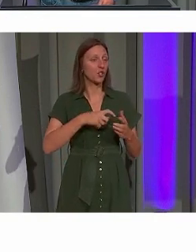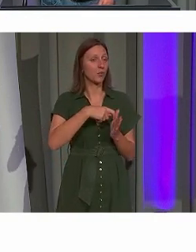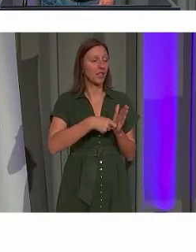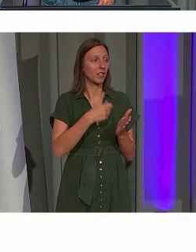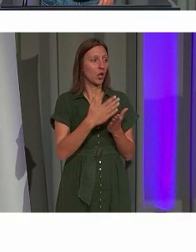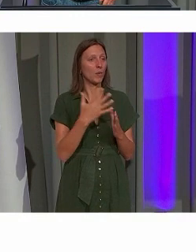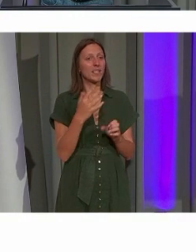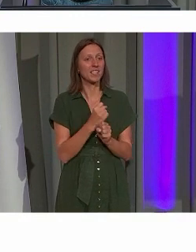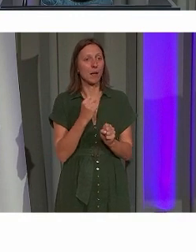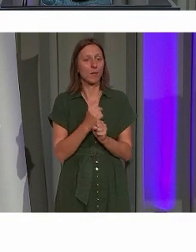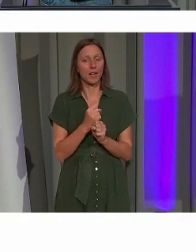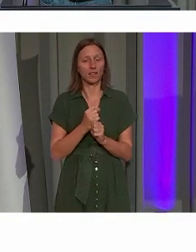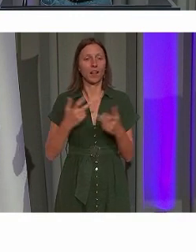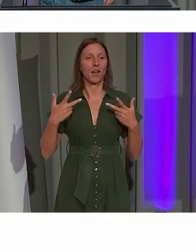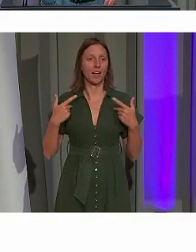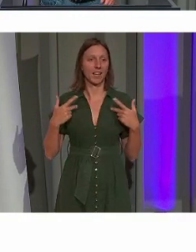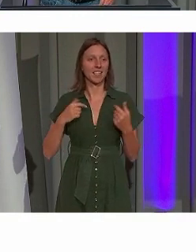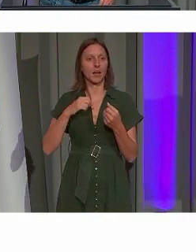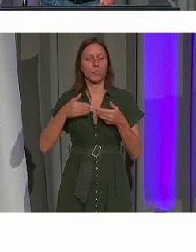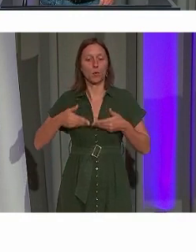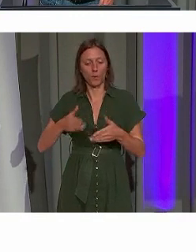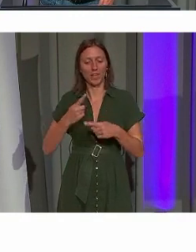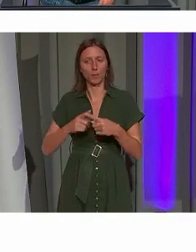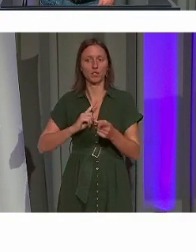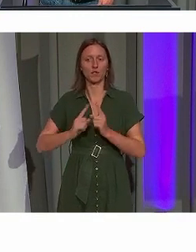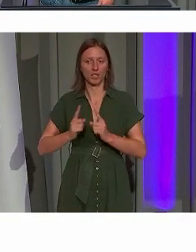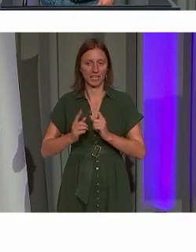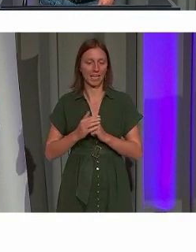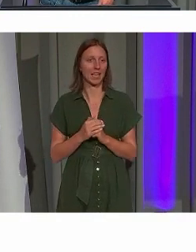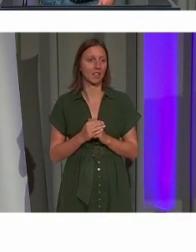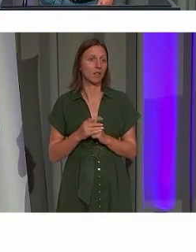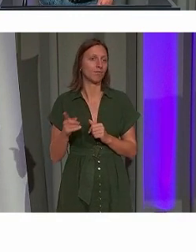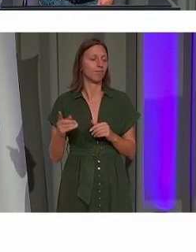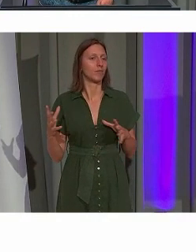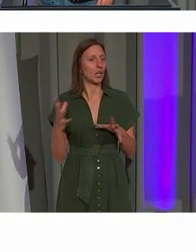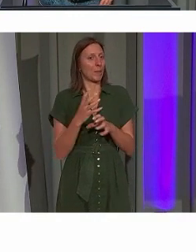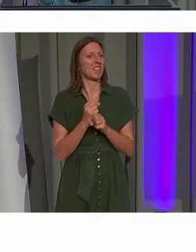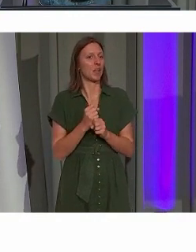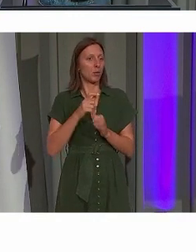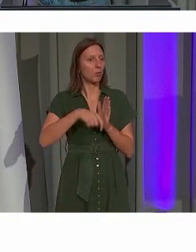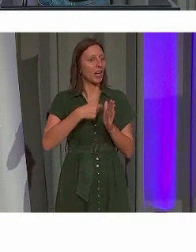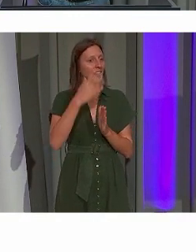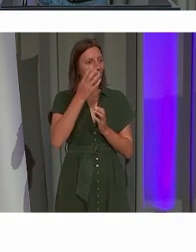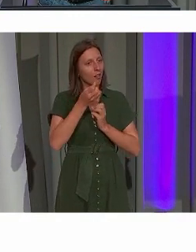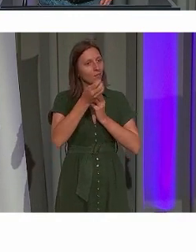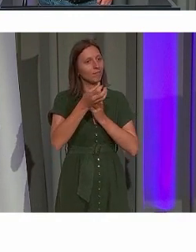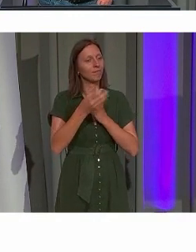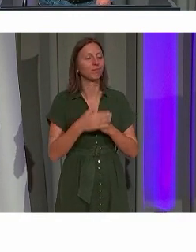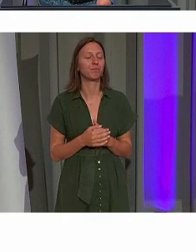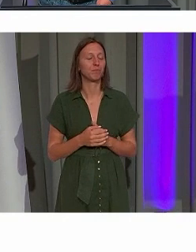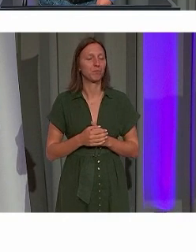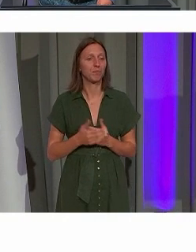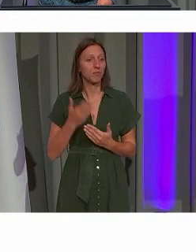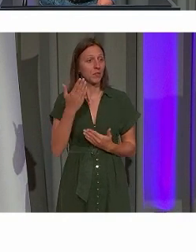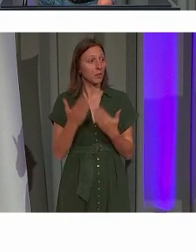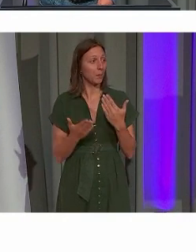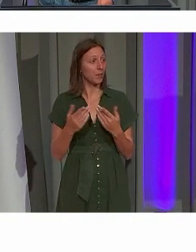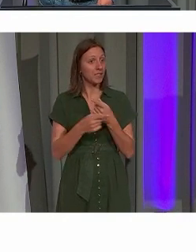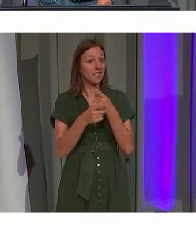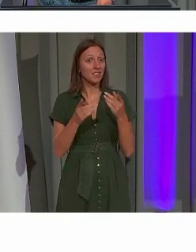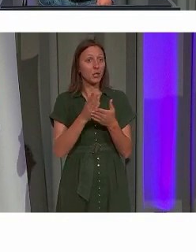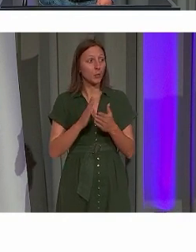waterway, or with the agency, the Road and Traffic Agency. So